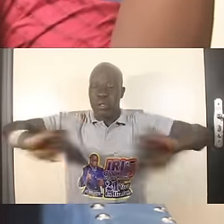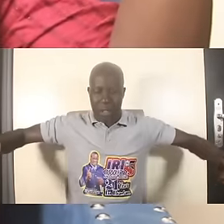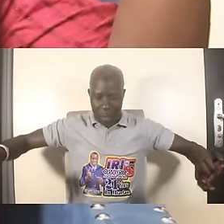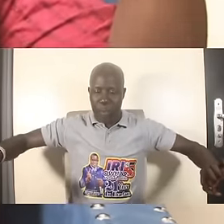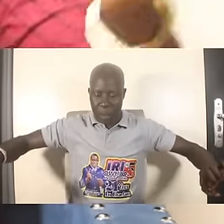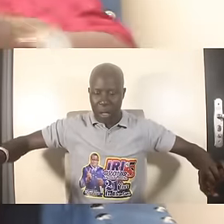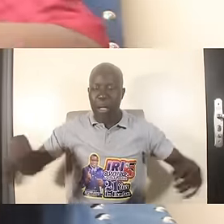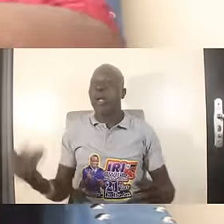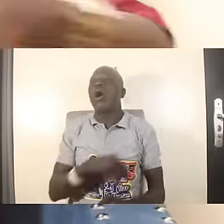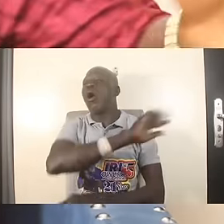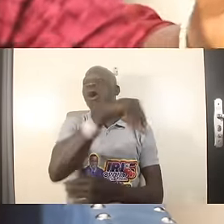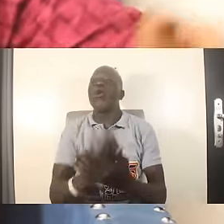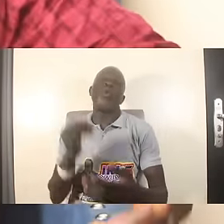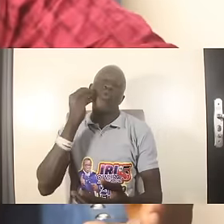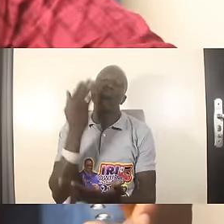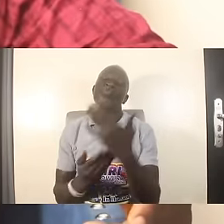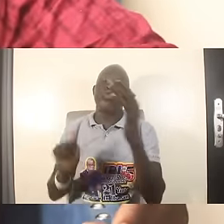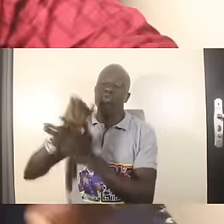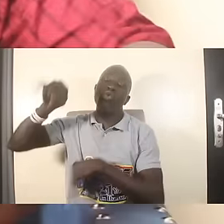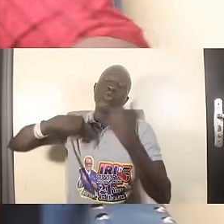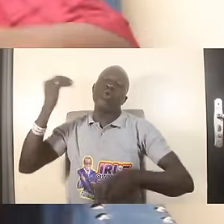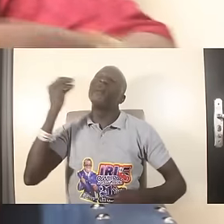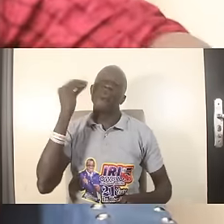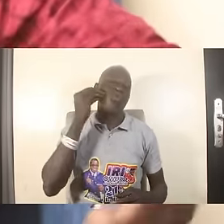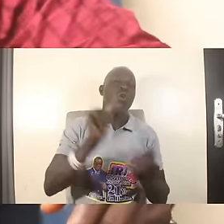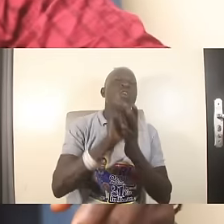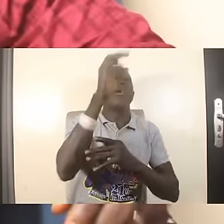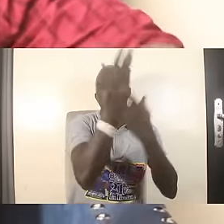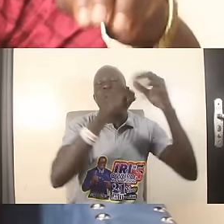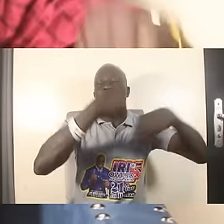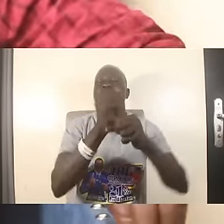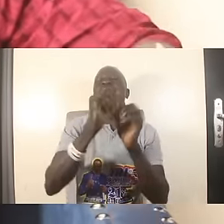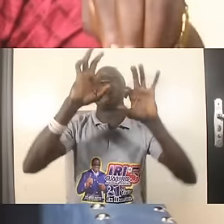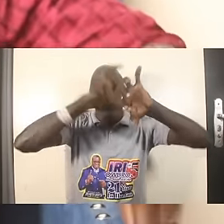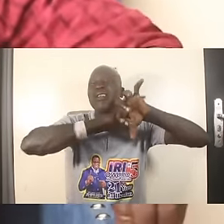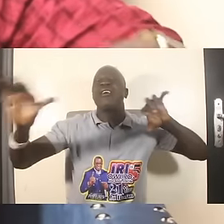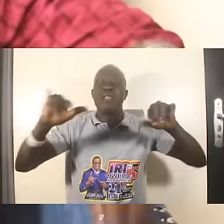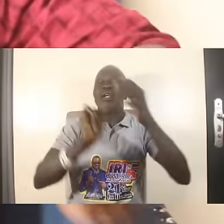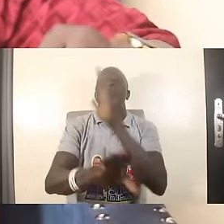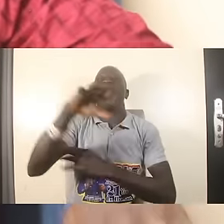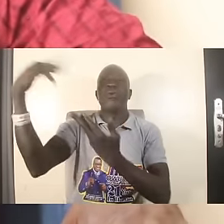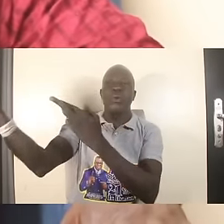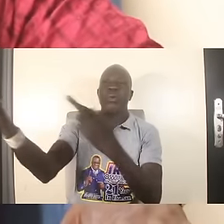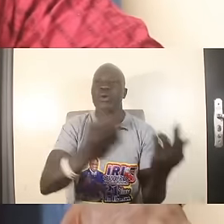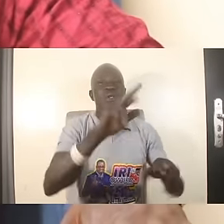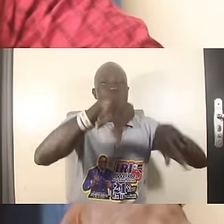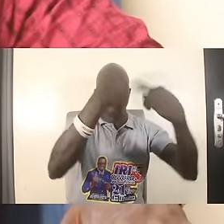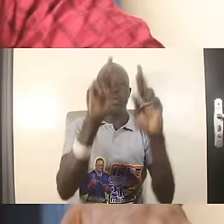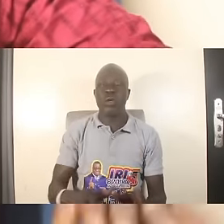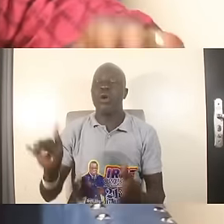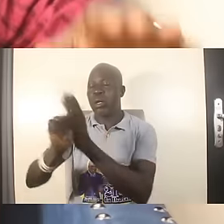have been scattered, the joyful home that they make as blessings. The Lord wants